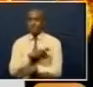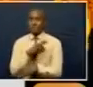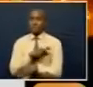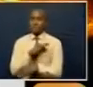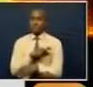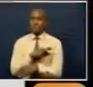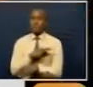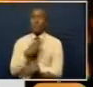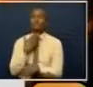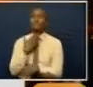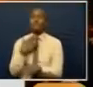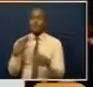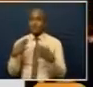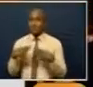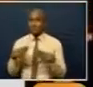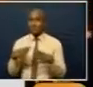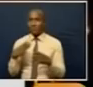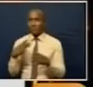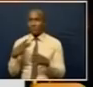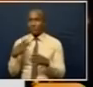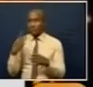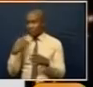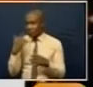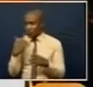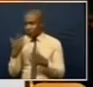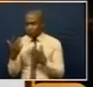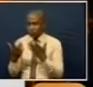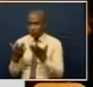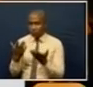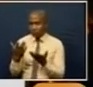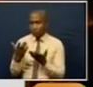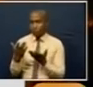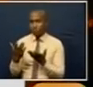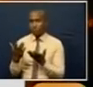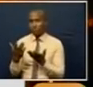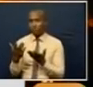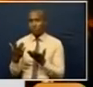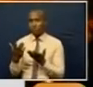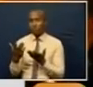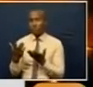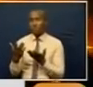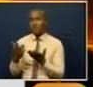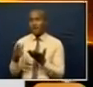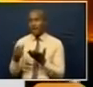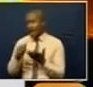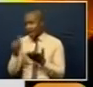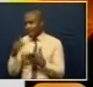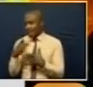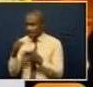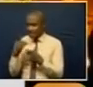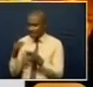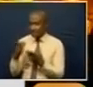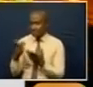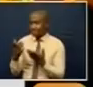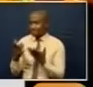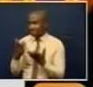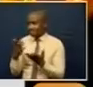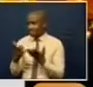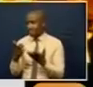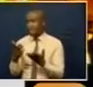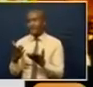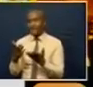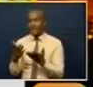want people who are as removed from the local, you know other interests that may play out, and are just there to